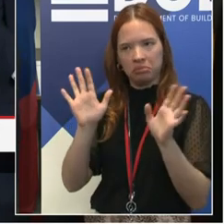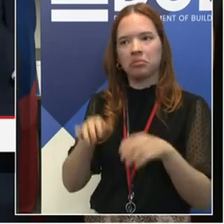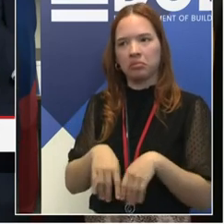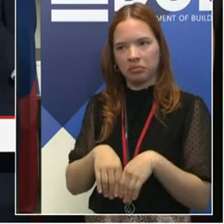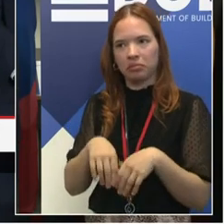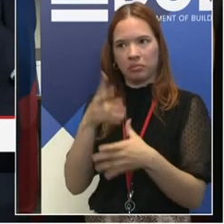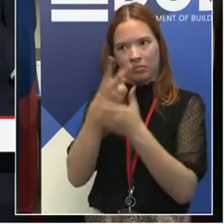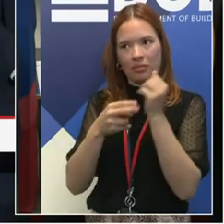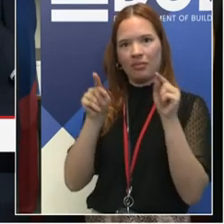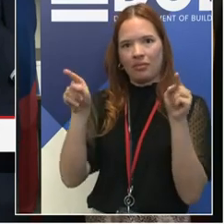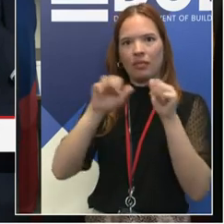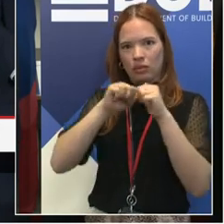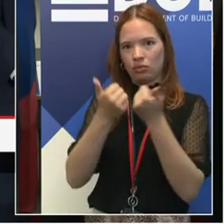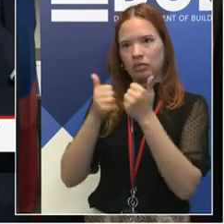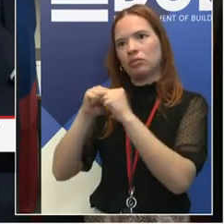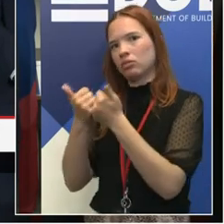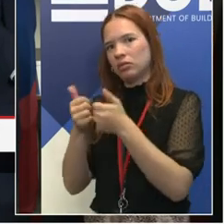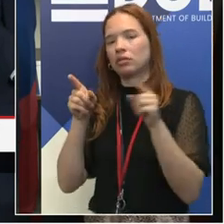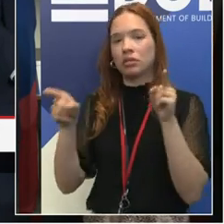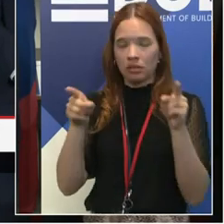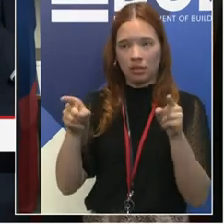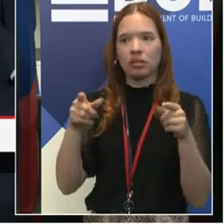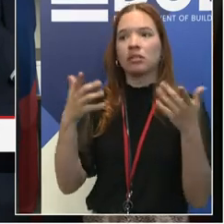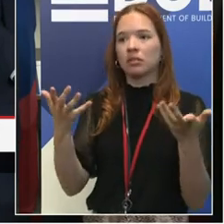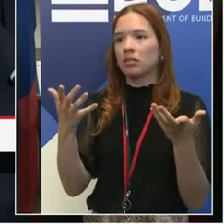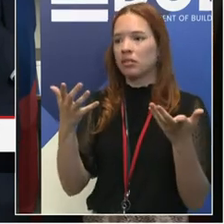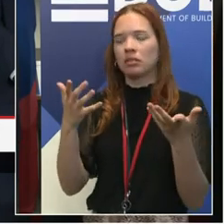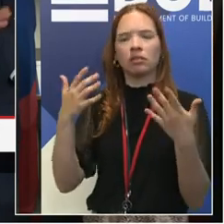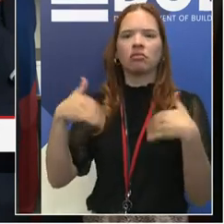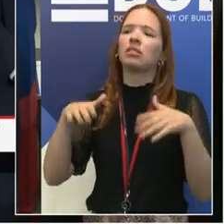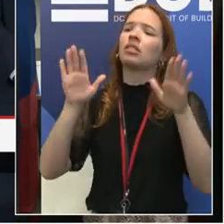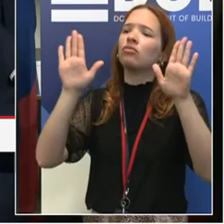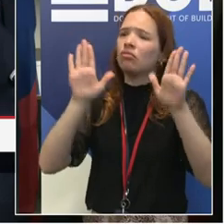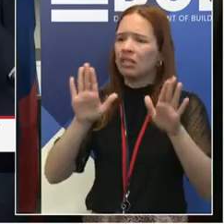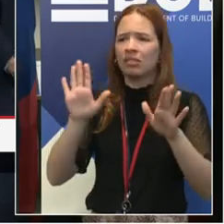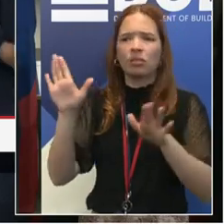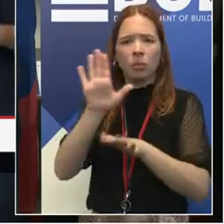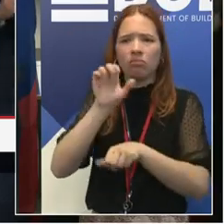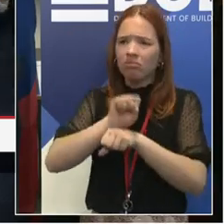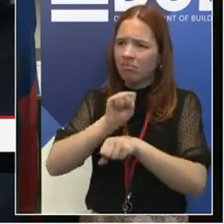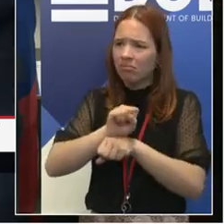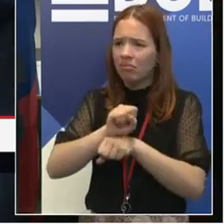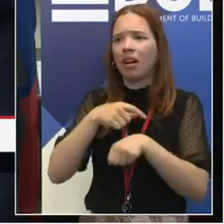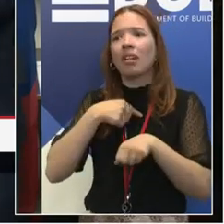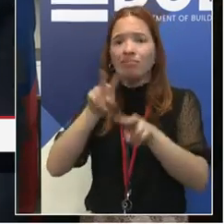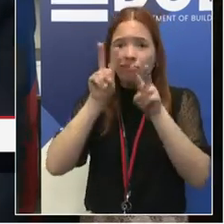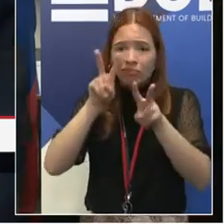and with all of our great employees here at both agencies. Thank you very much.